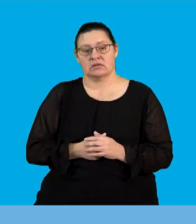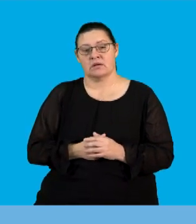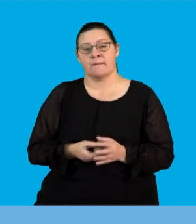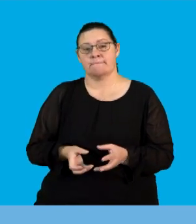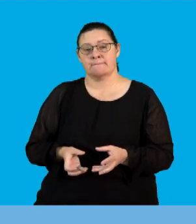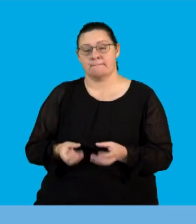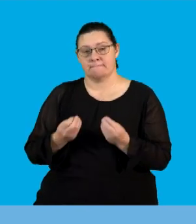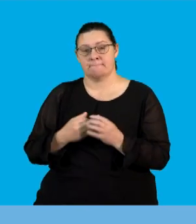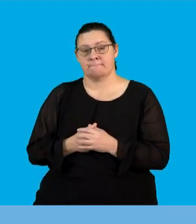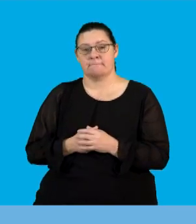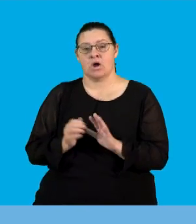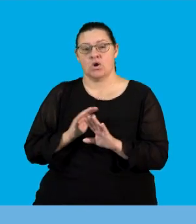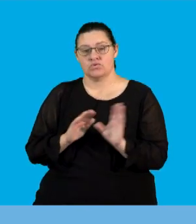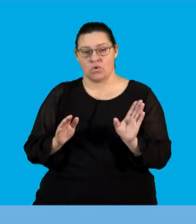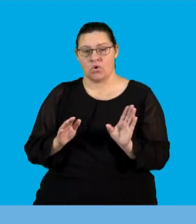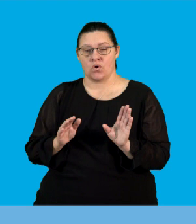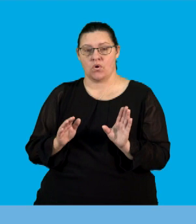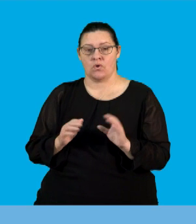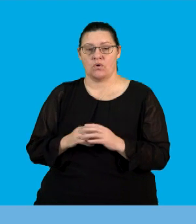reacting with oxygen